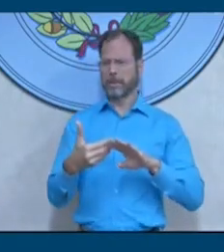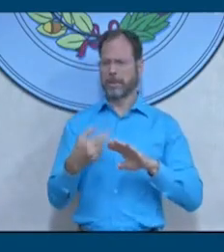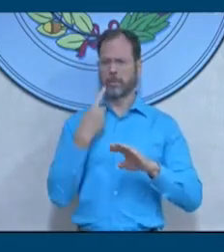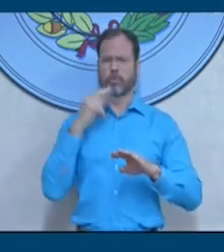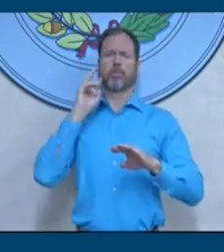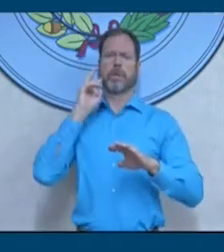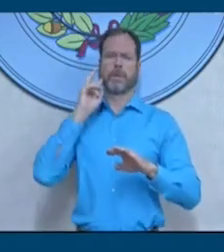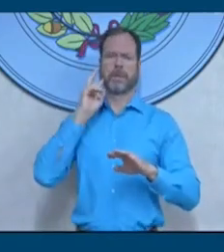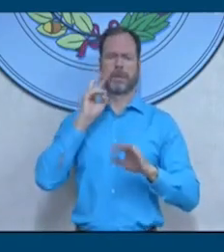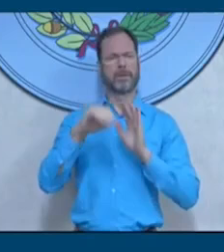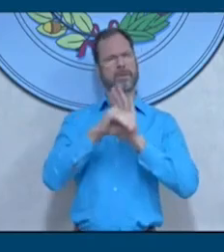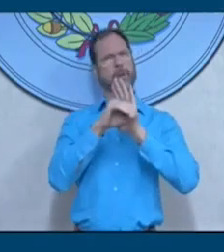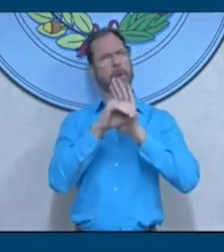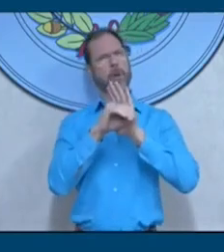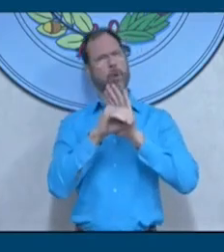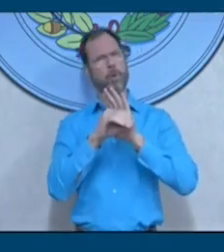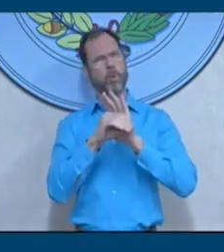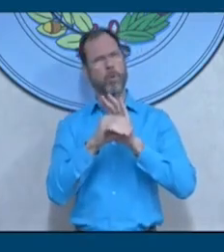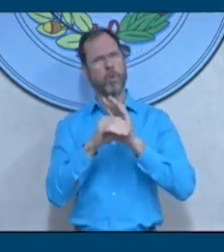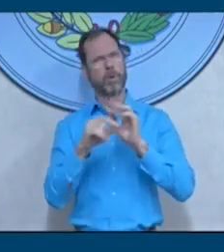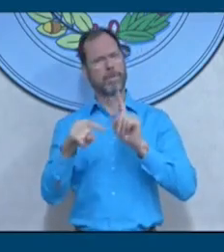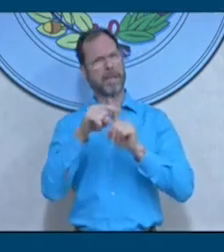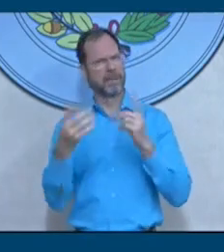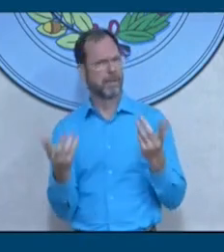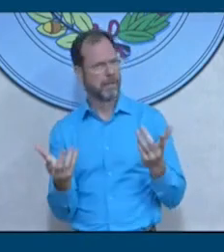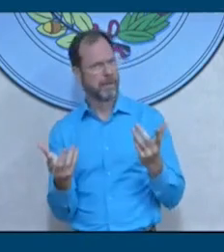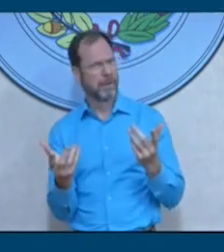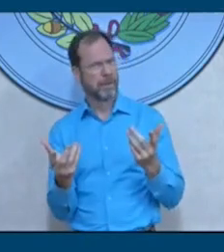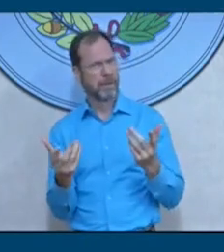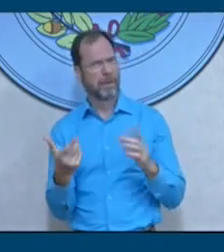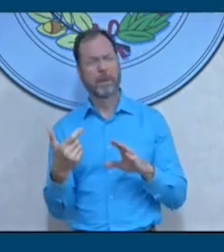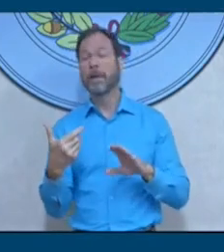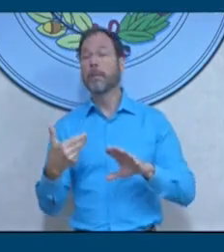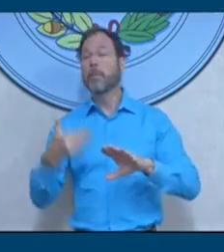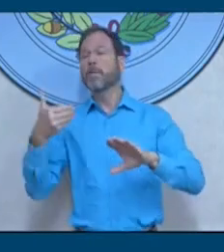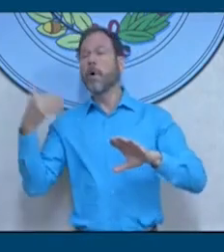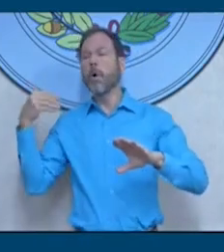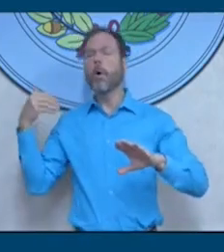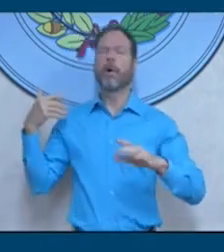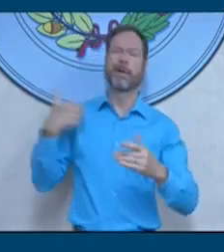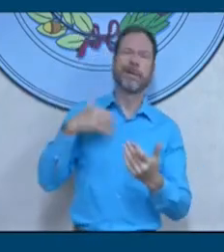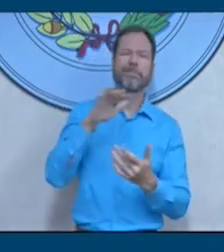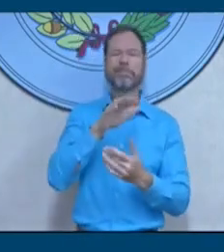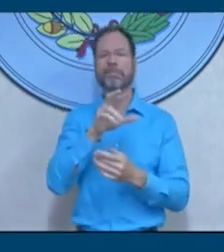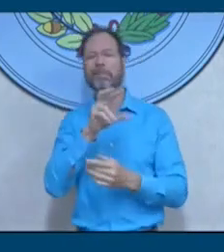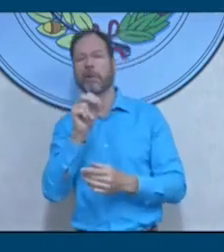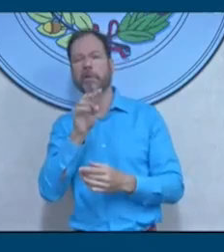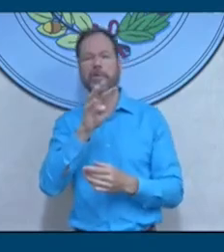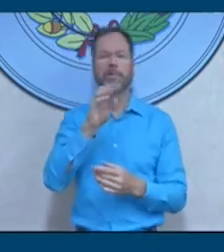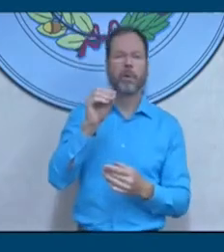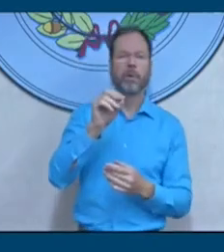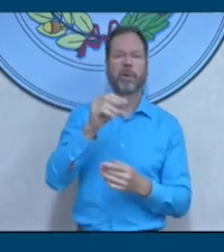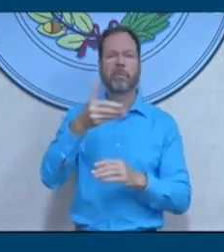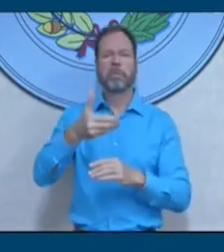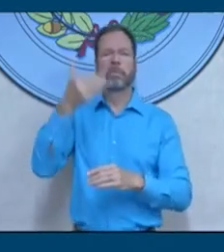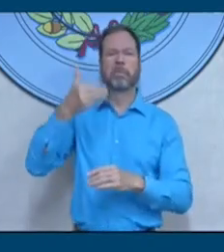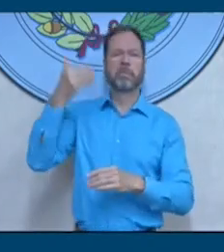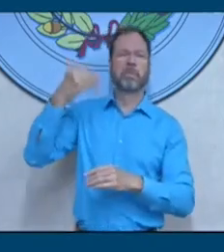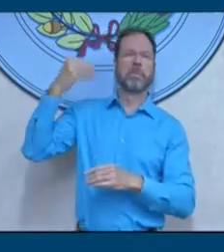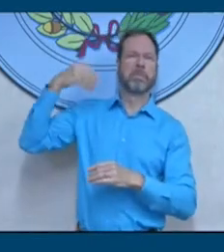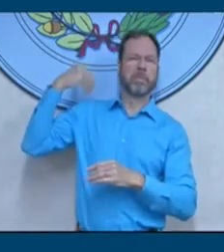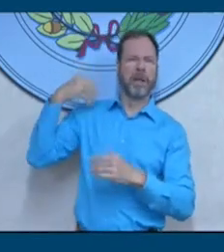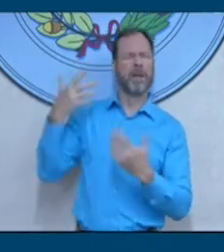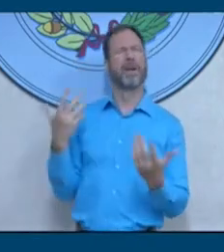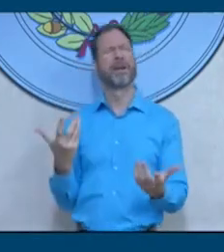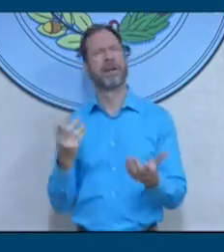before, they had 0 tests positive. Whereas before that, they had something in the 30s or 40s being tested positive.